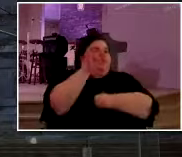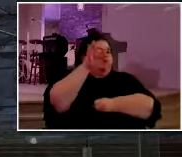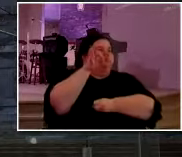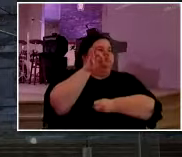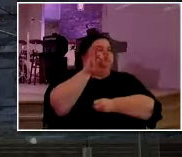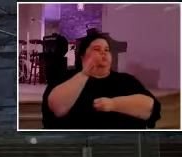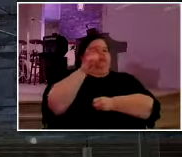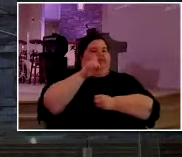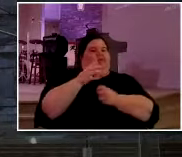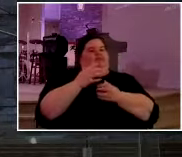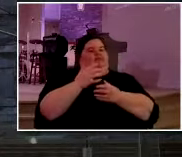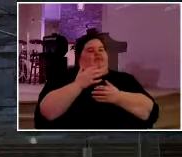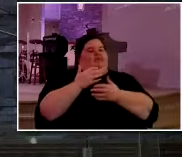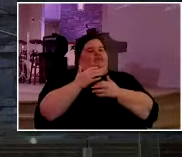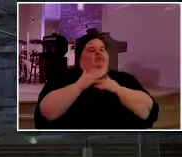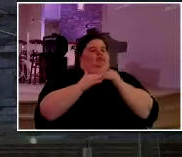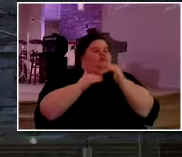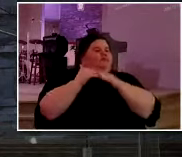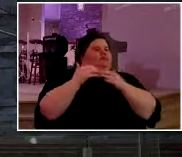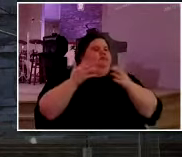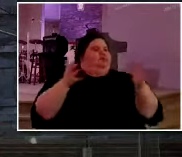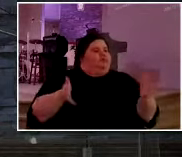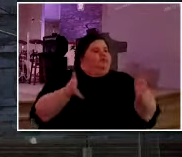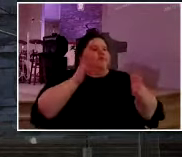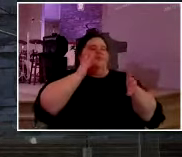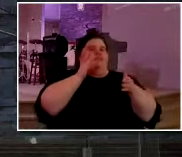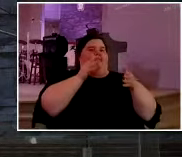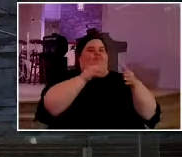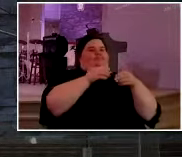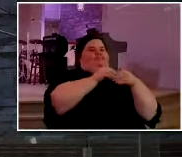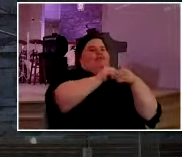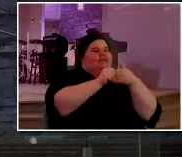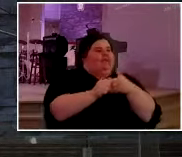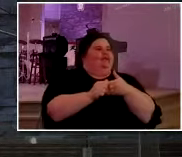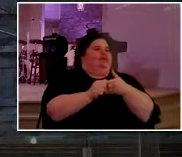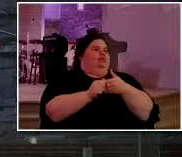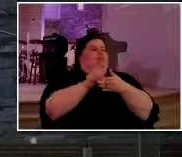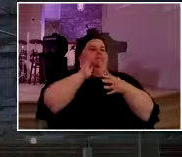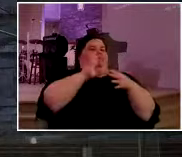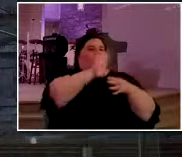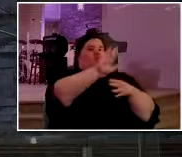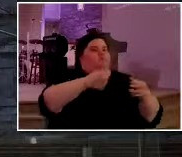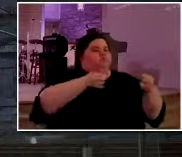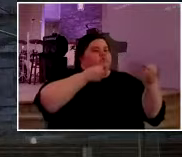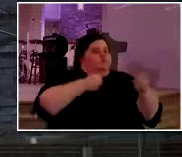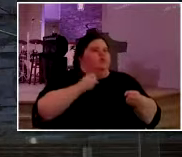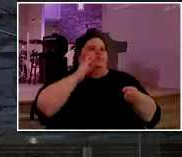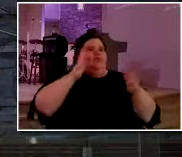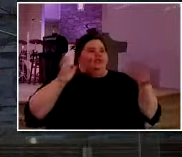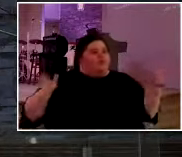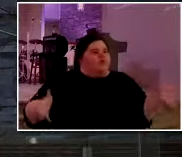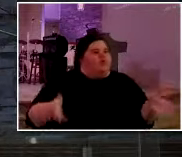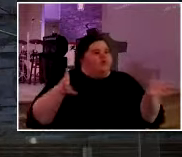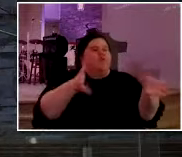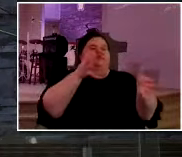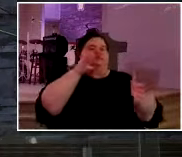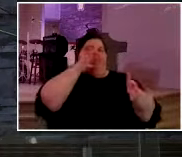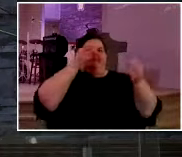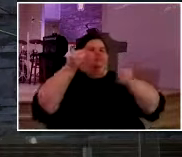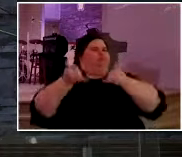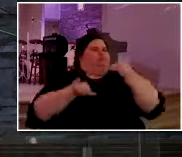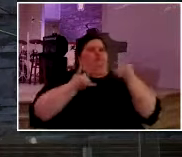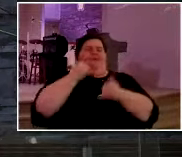and guide you into all truth. It will be your strength. It'll be your encouragement. It will be your joy each and